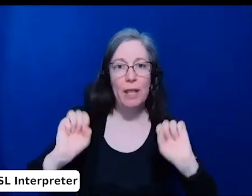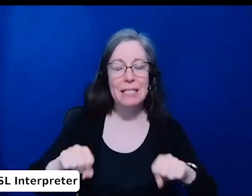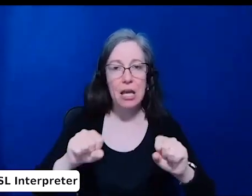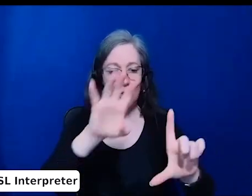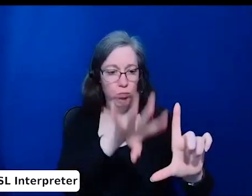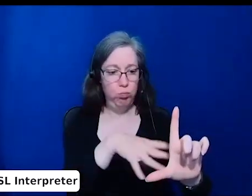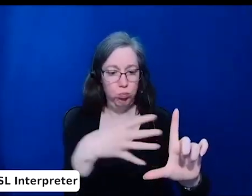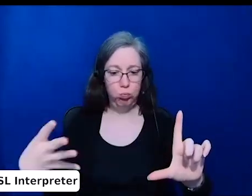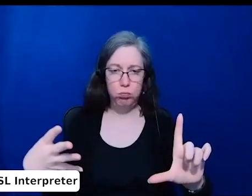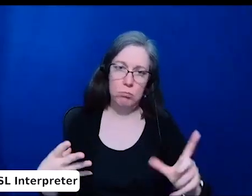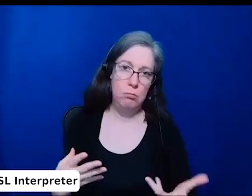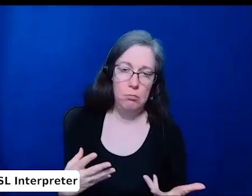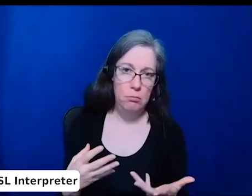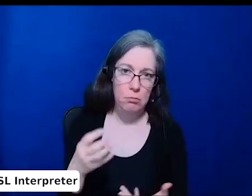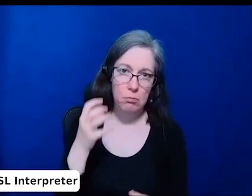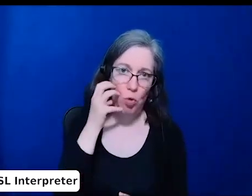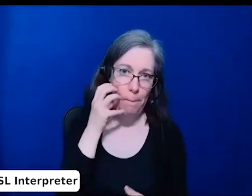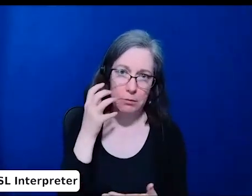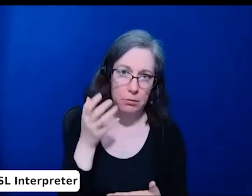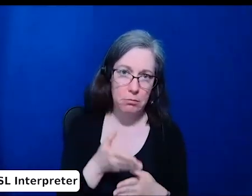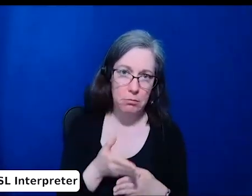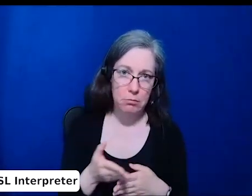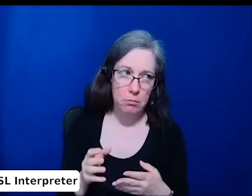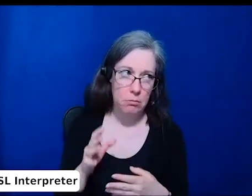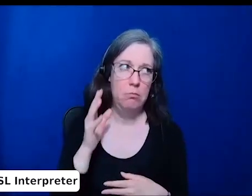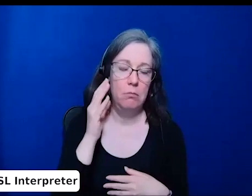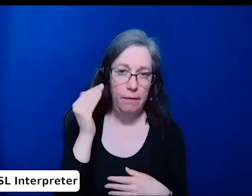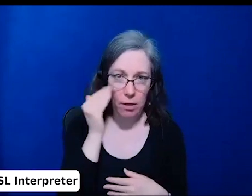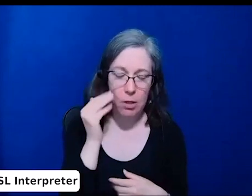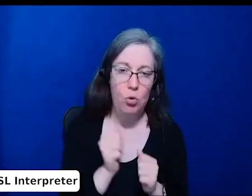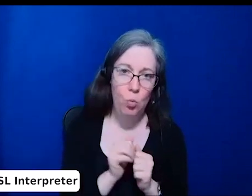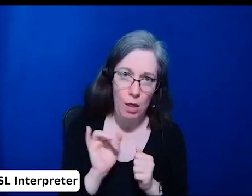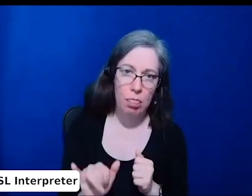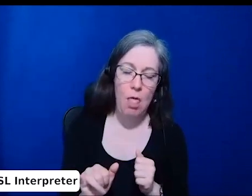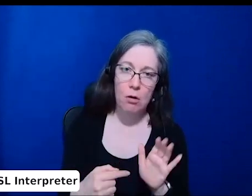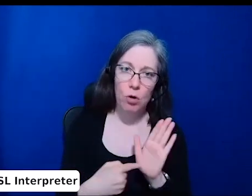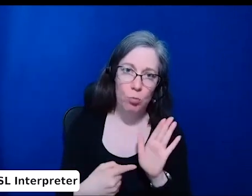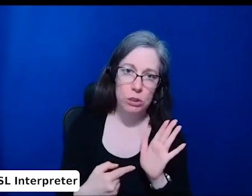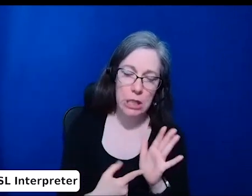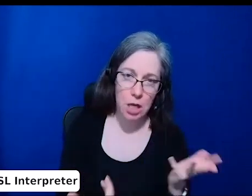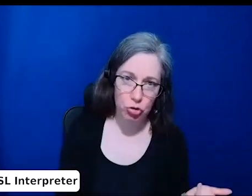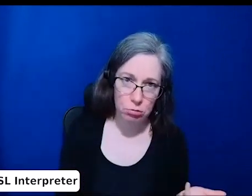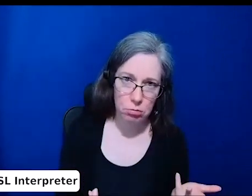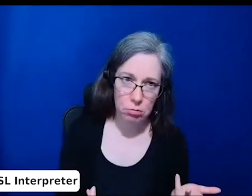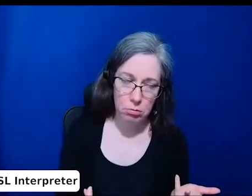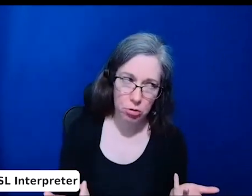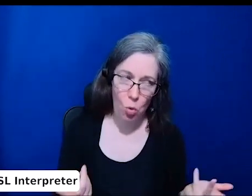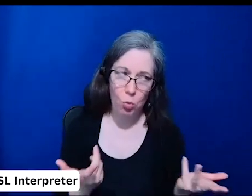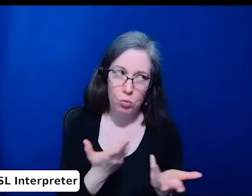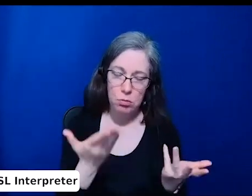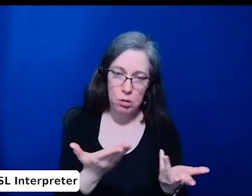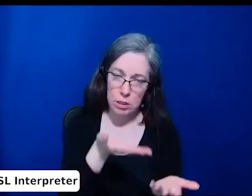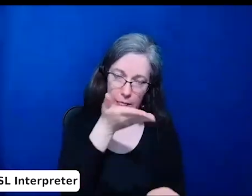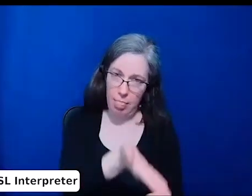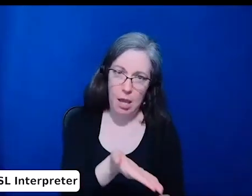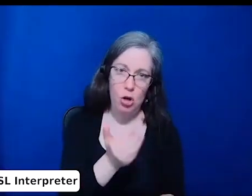People are fairly familiar with data visualization, so, if it ain't broke, why fix it? But there are